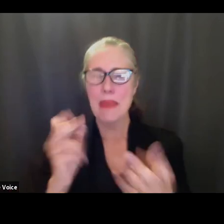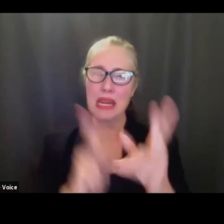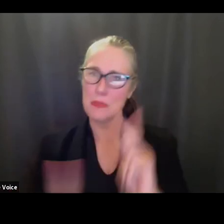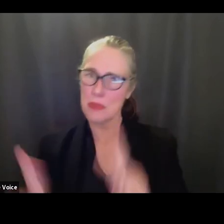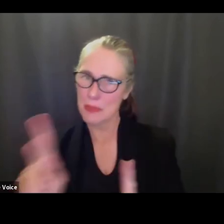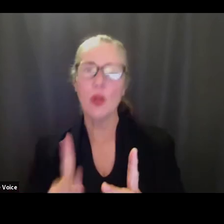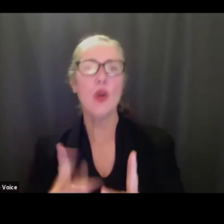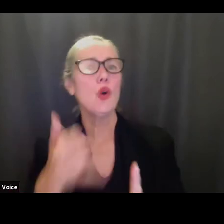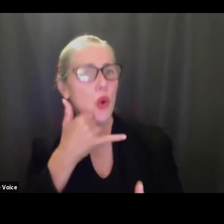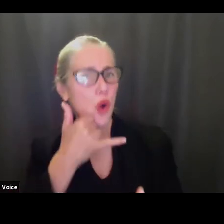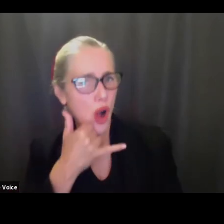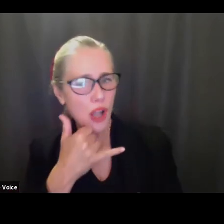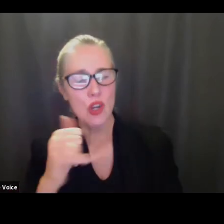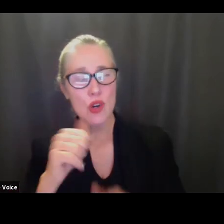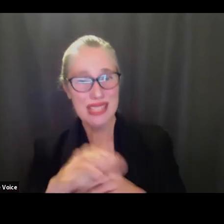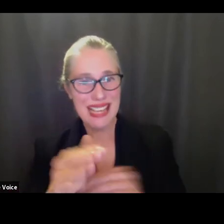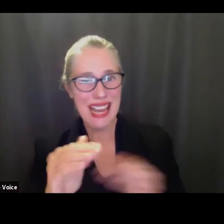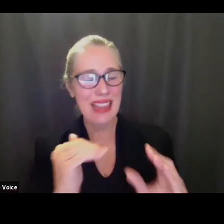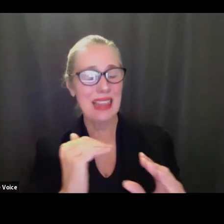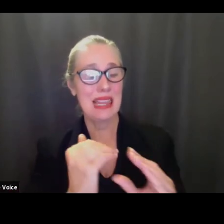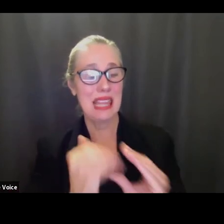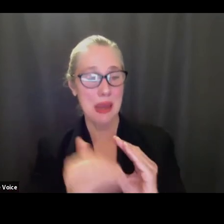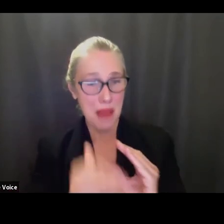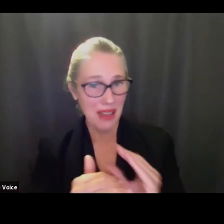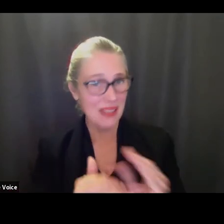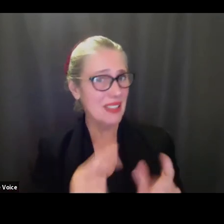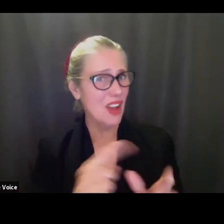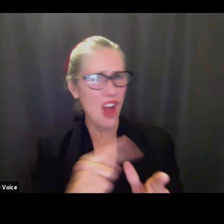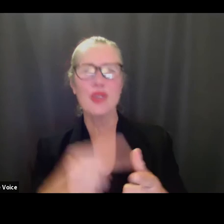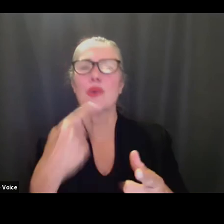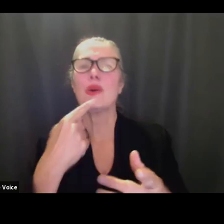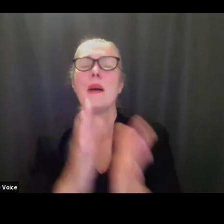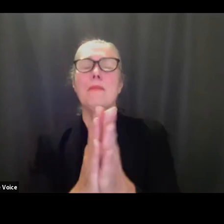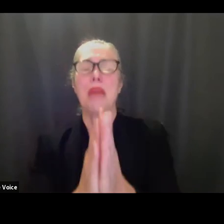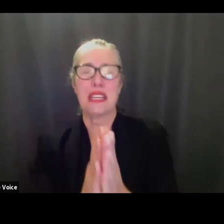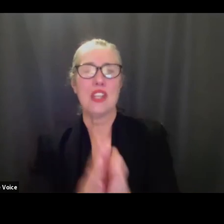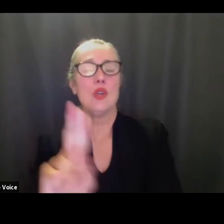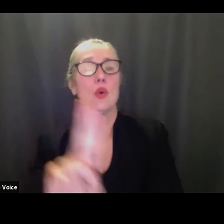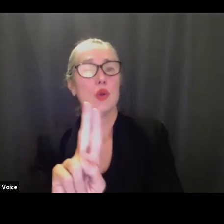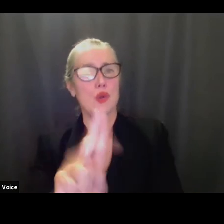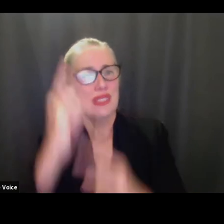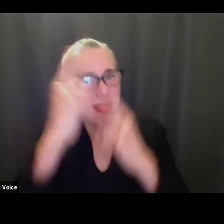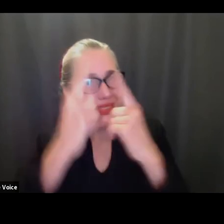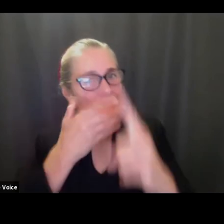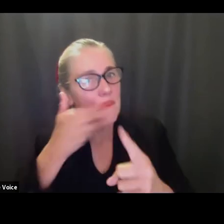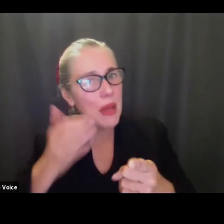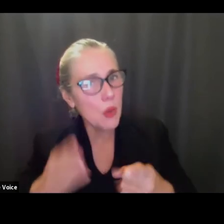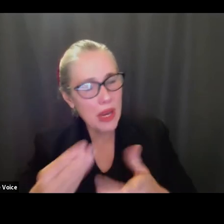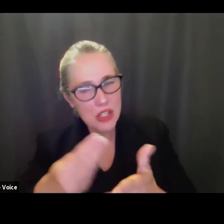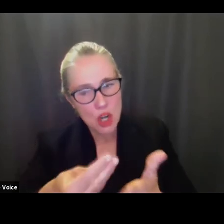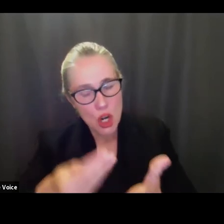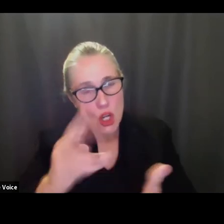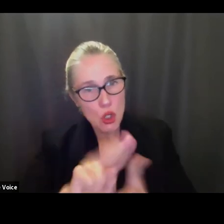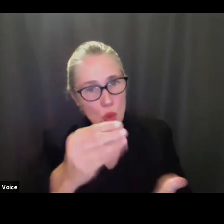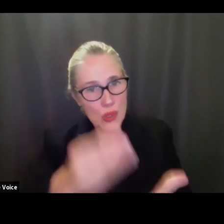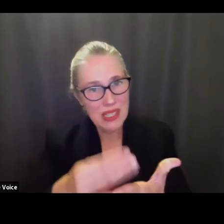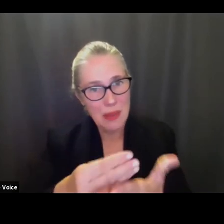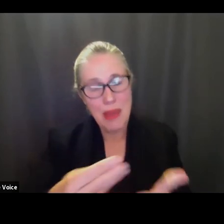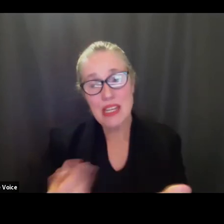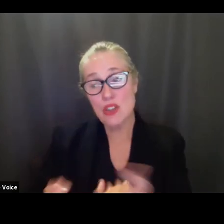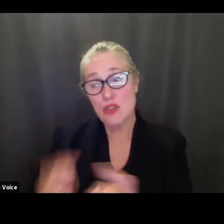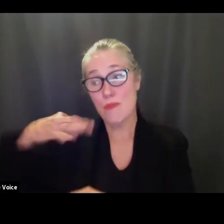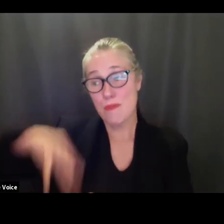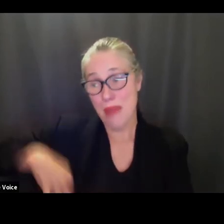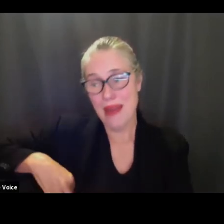about other ways to use this money that could better benefit more the students on our campus an armed police presence is really not